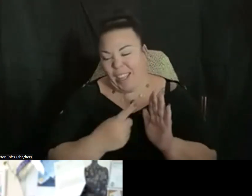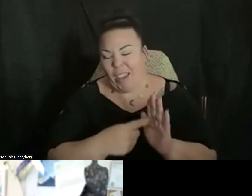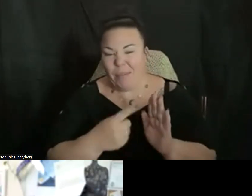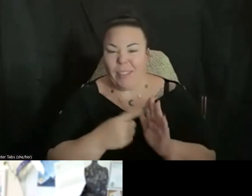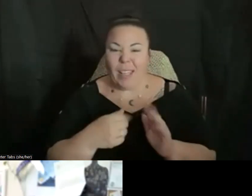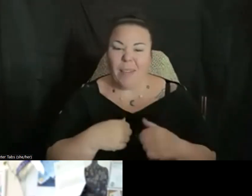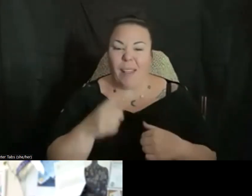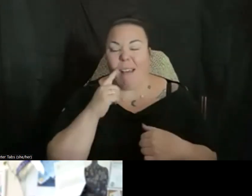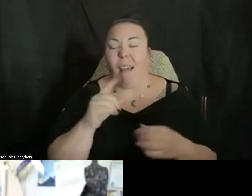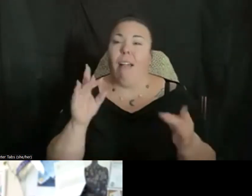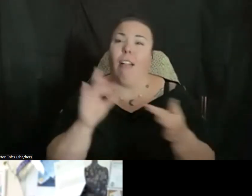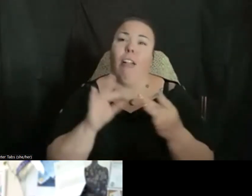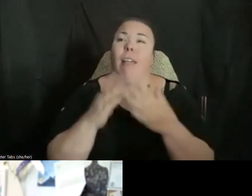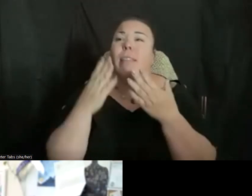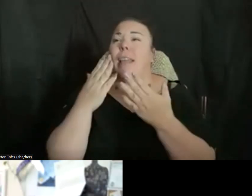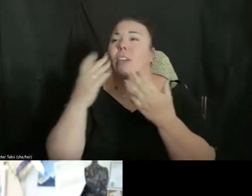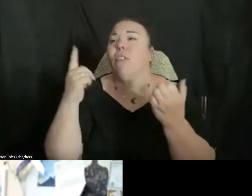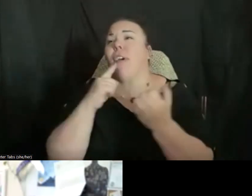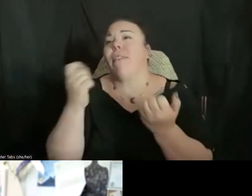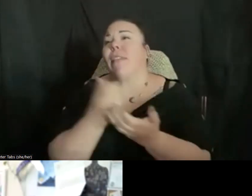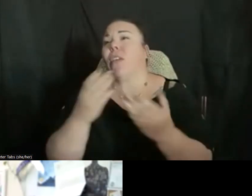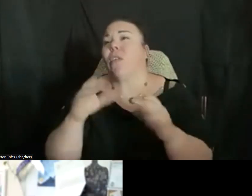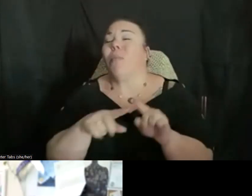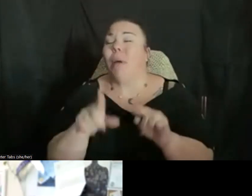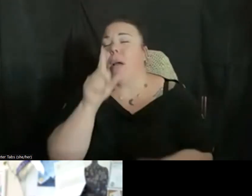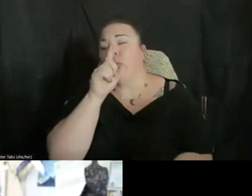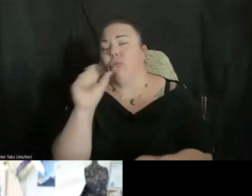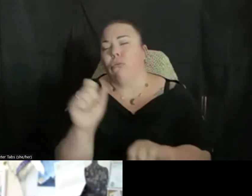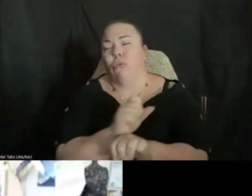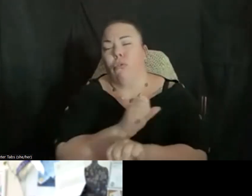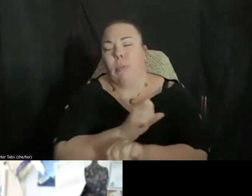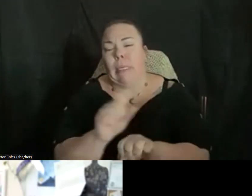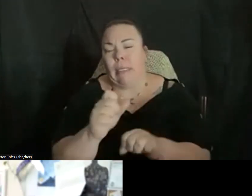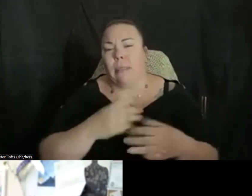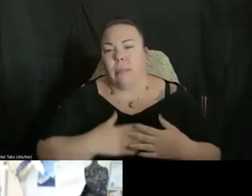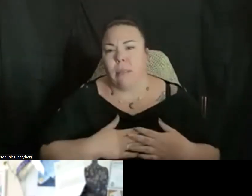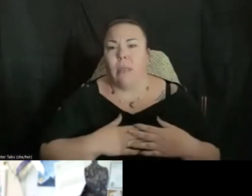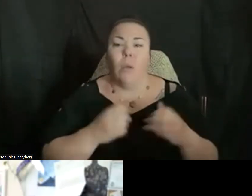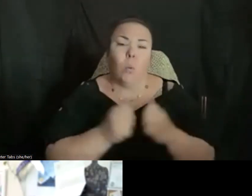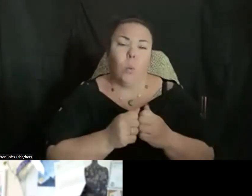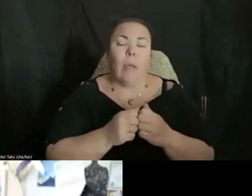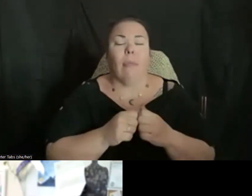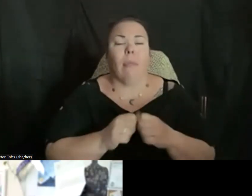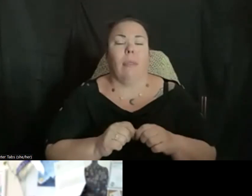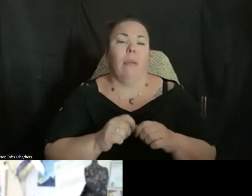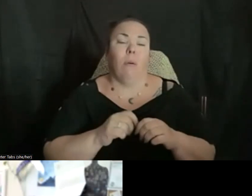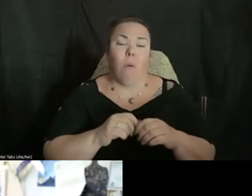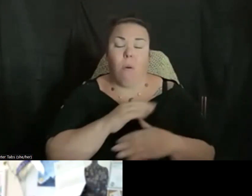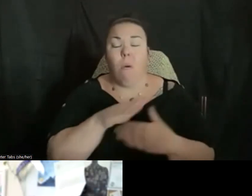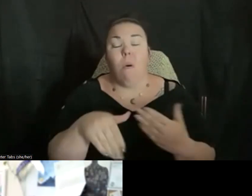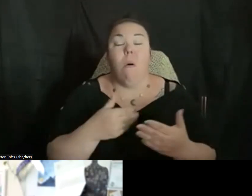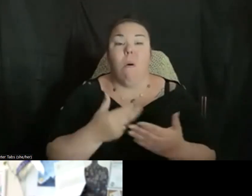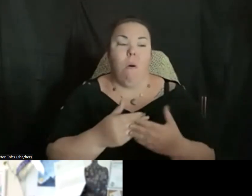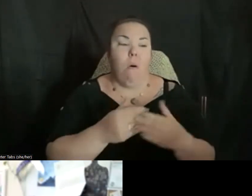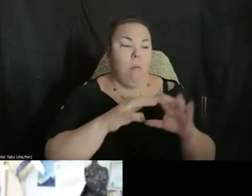all you do. But truly, in both spheres of environments for folks on the call today, the work that